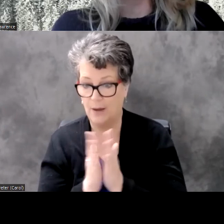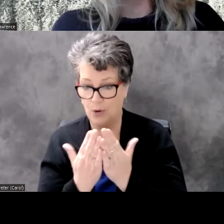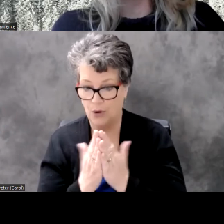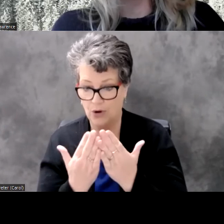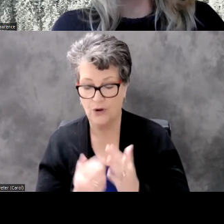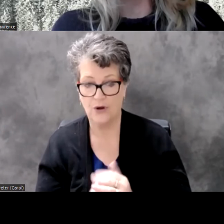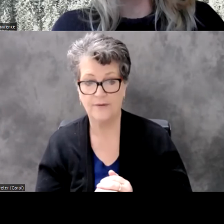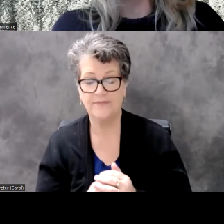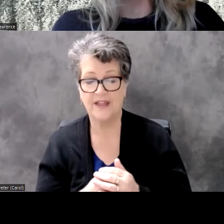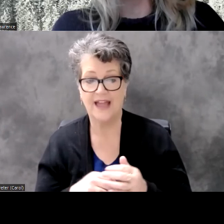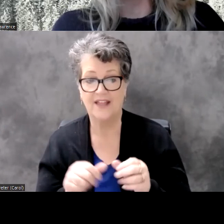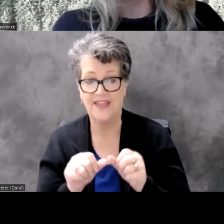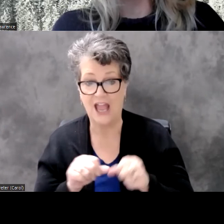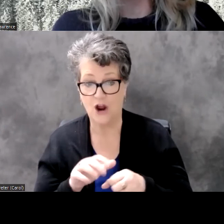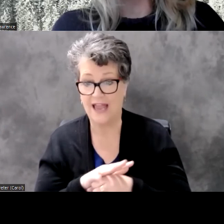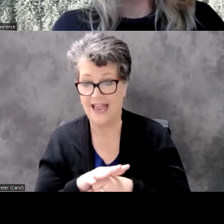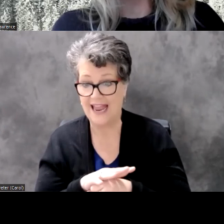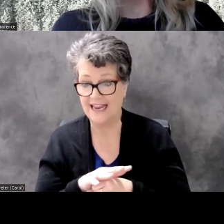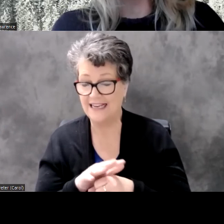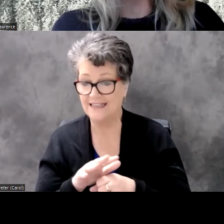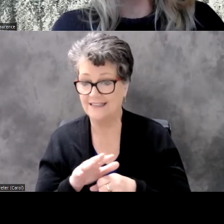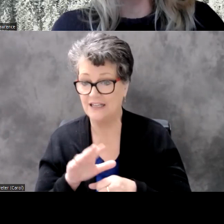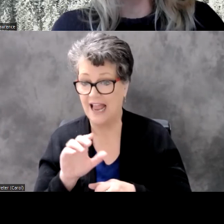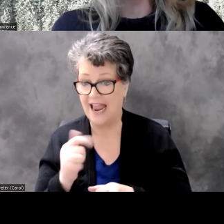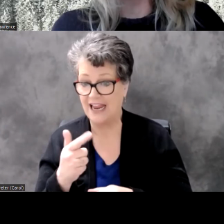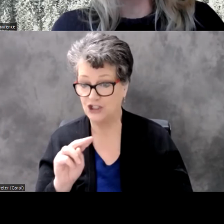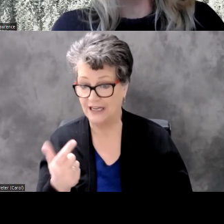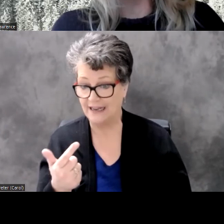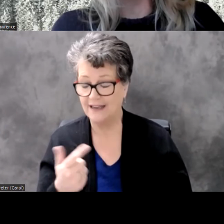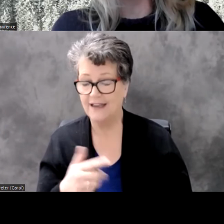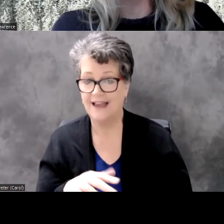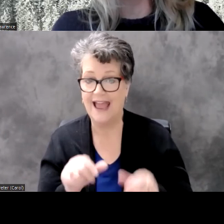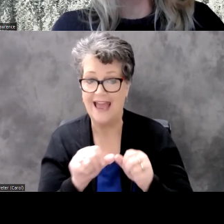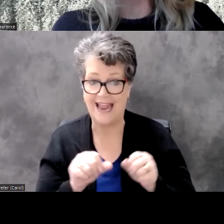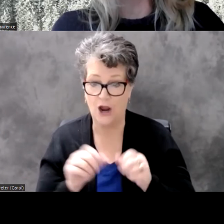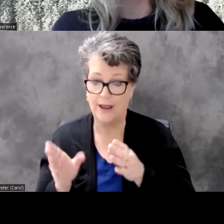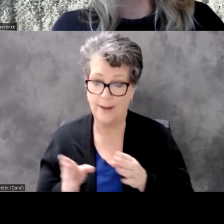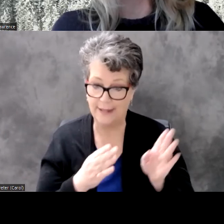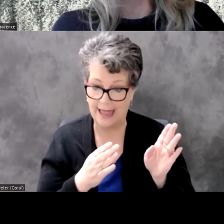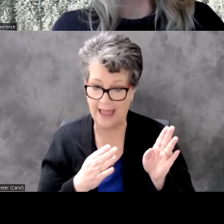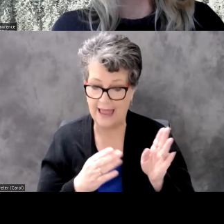The area agency on aging needs assessment and area plan